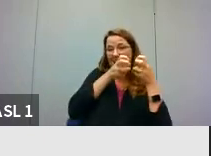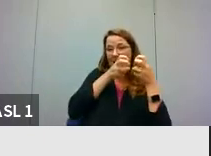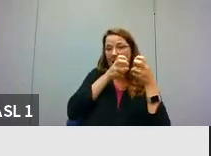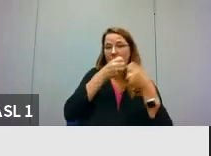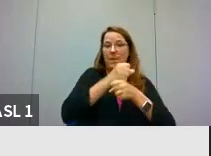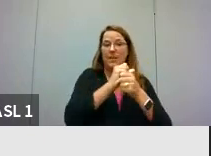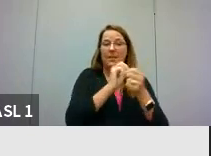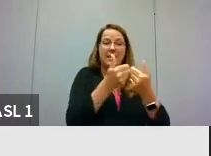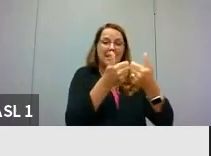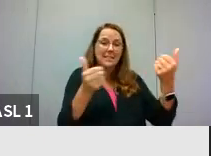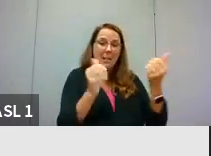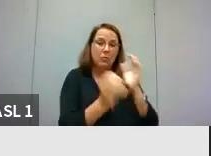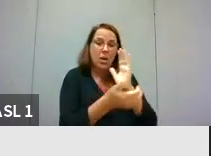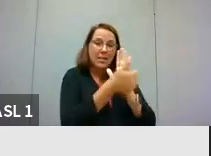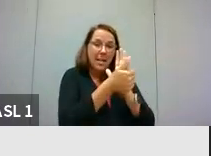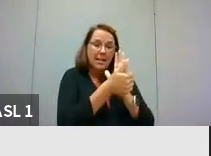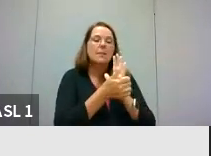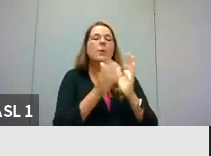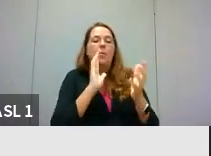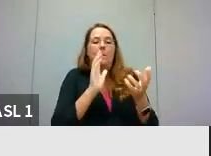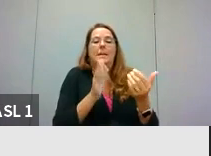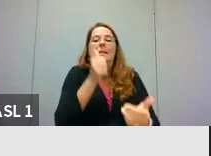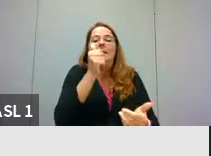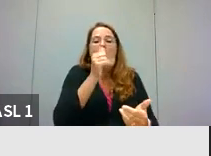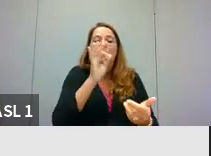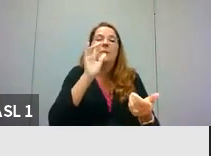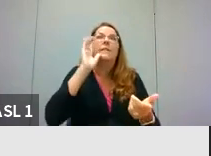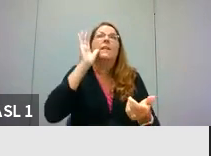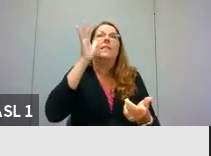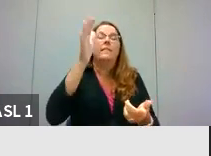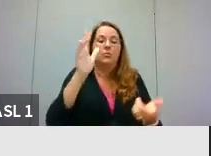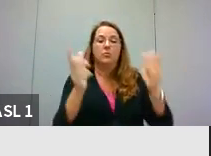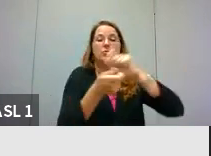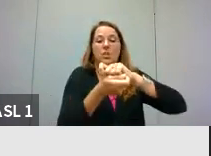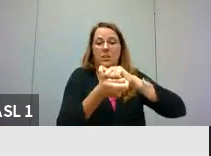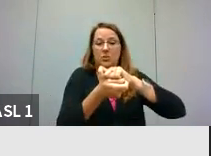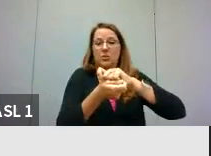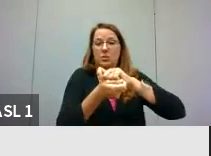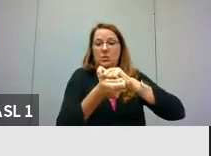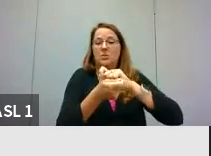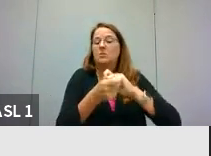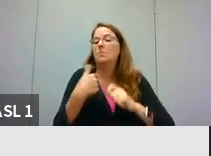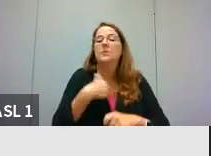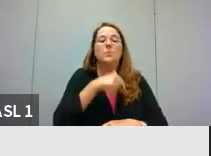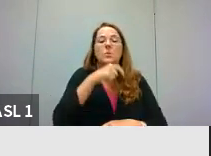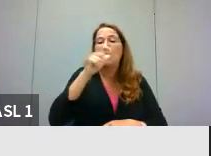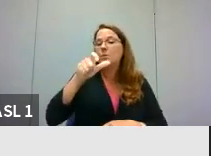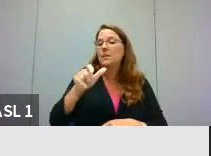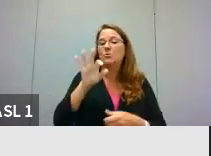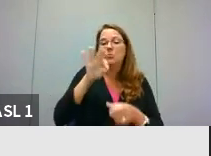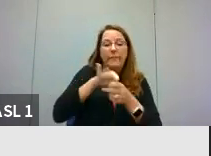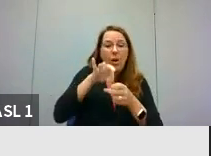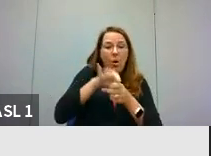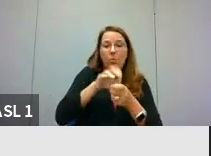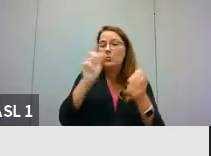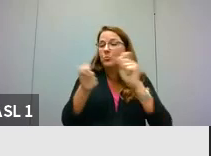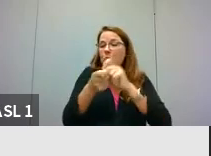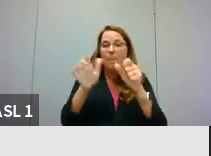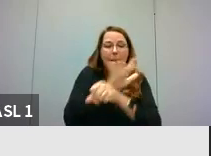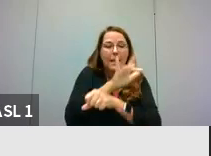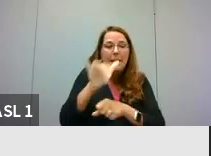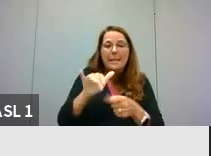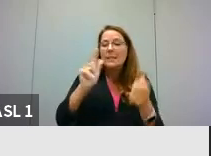bylaws, it's going to make it easier if we have changes in the future, because we won't need to vote to completely change